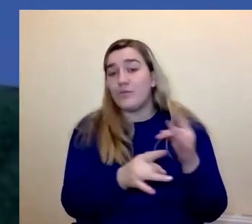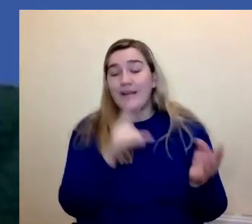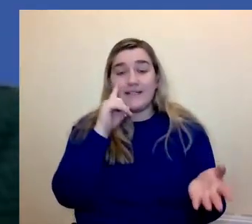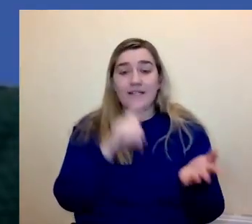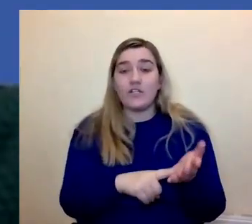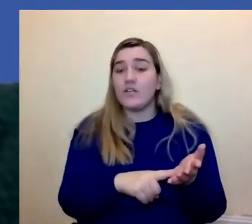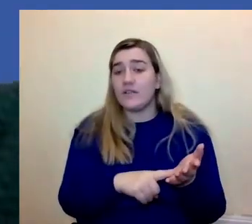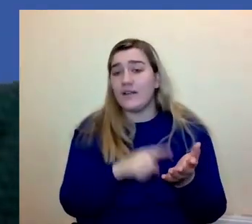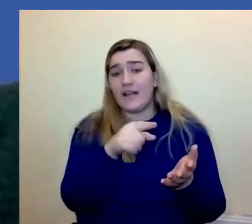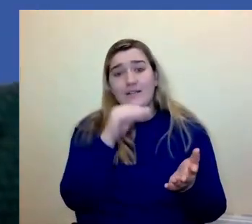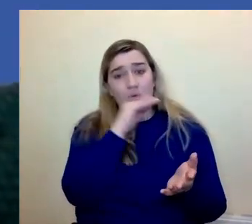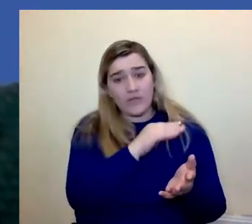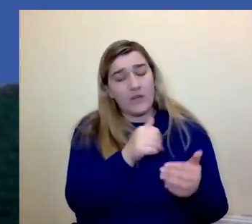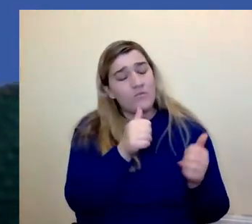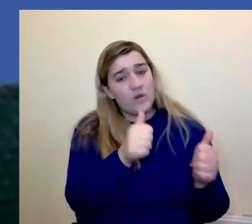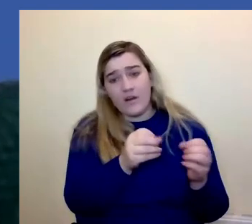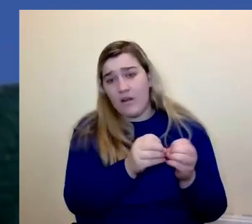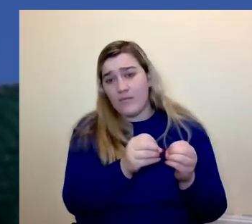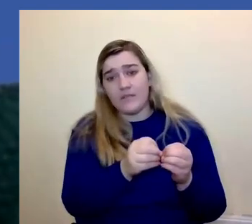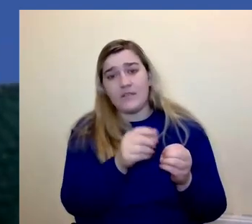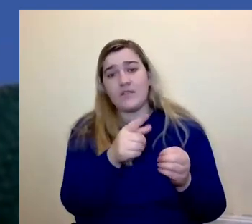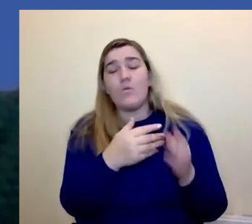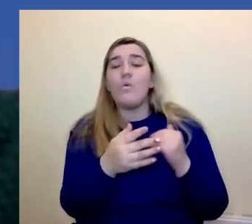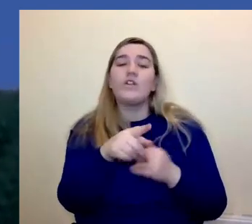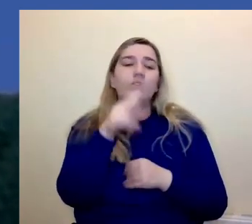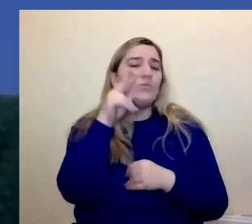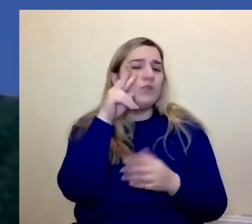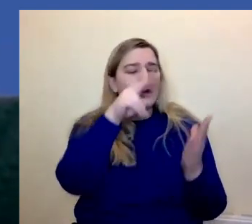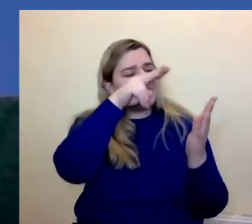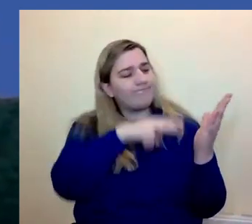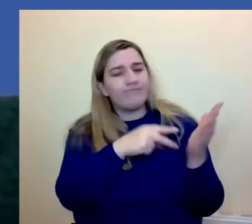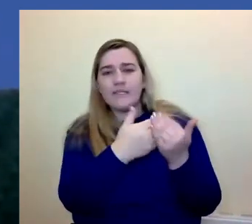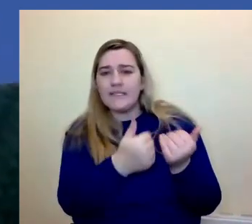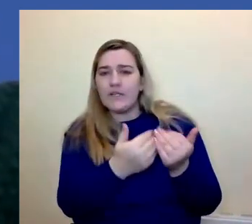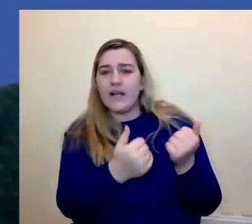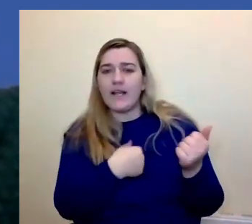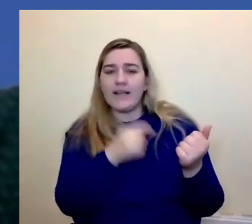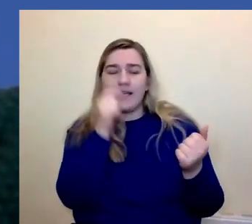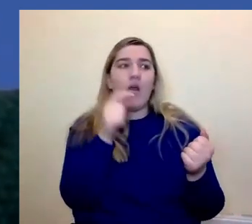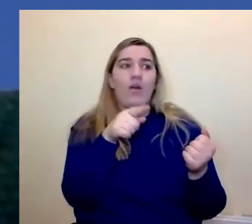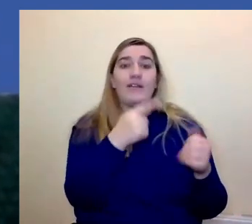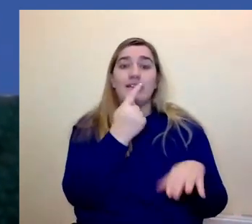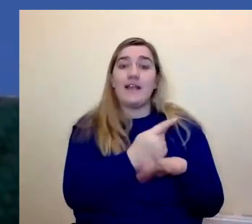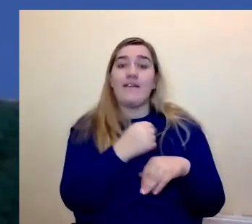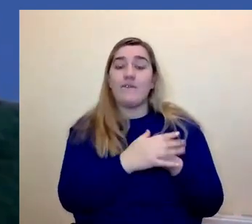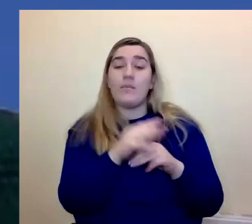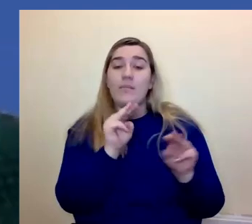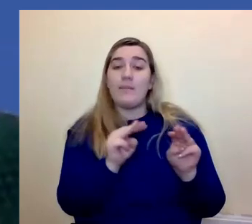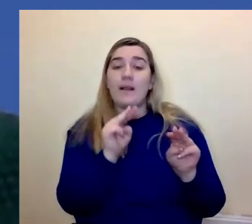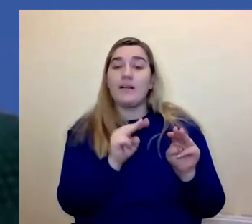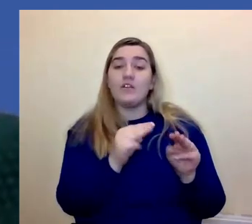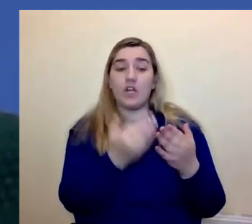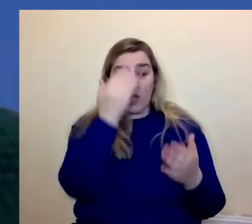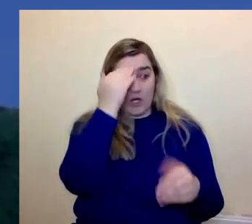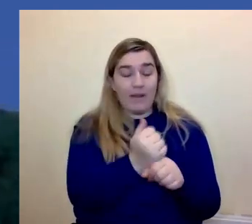Lydia, when you look at the material and know that this training material exists for people to learn about decision making, to